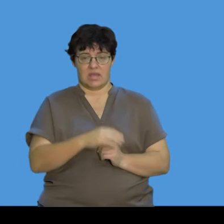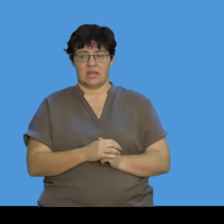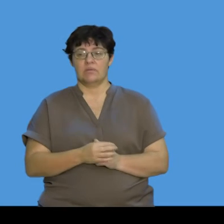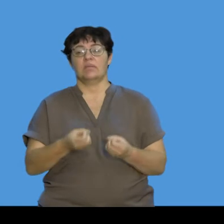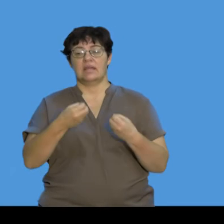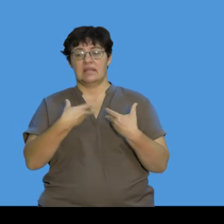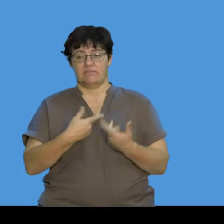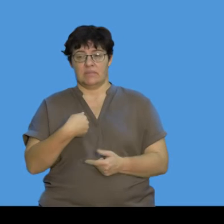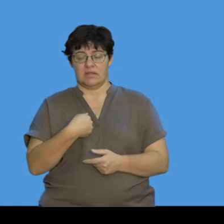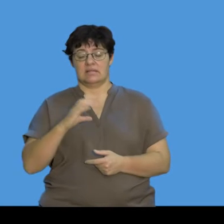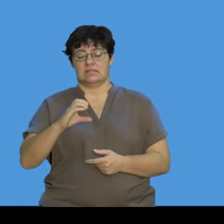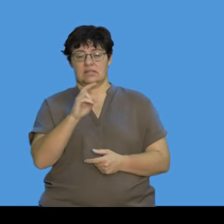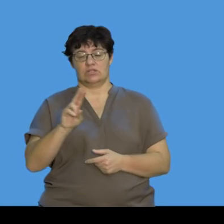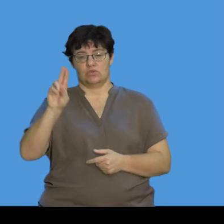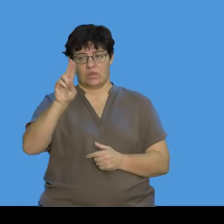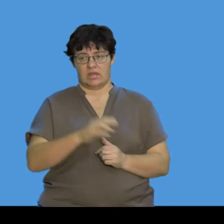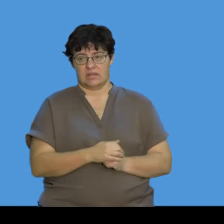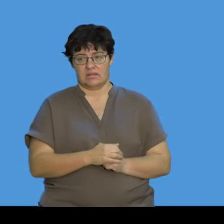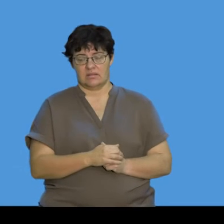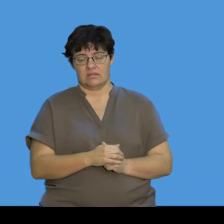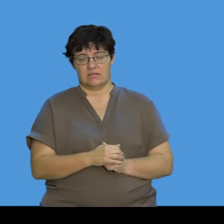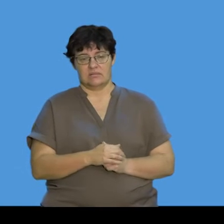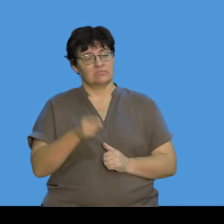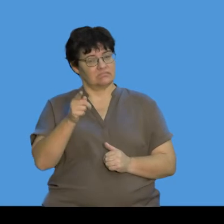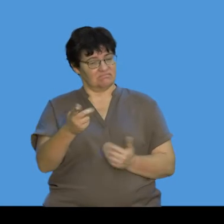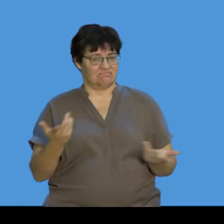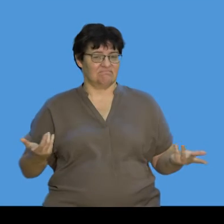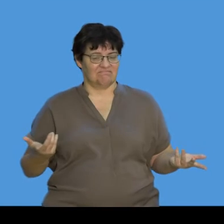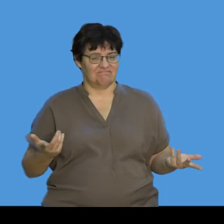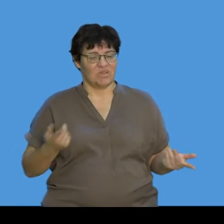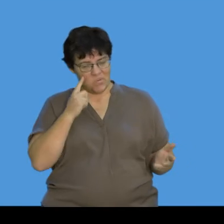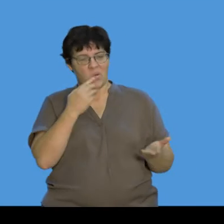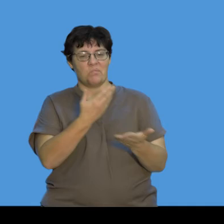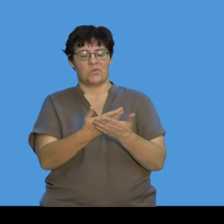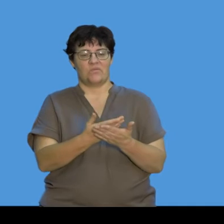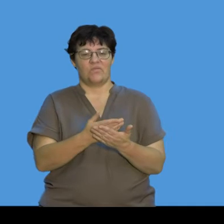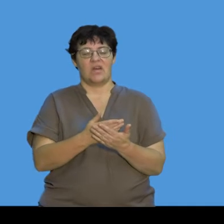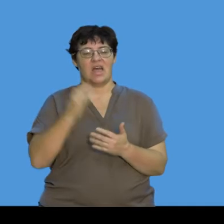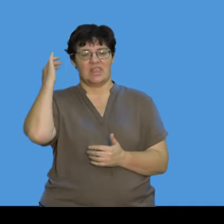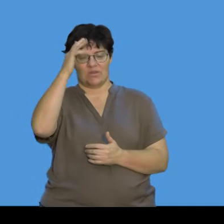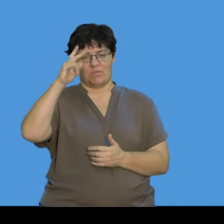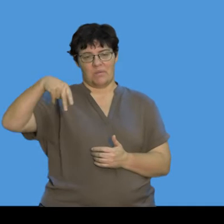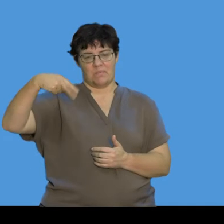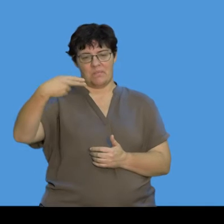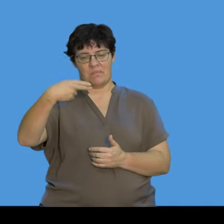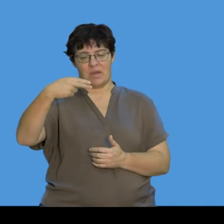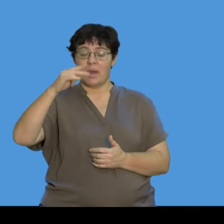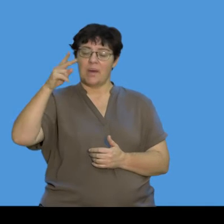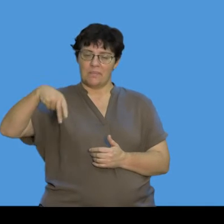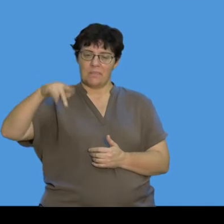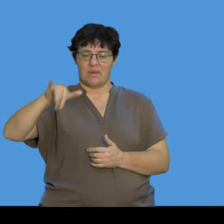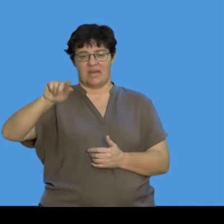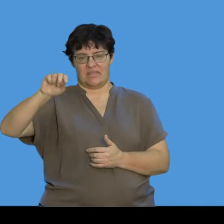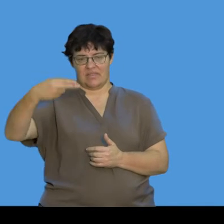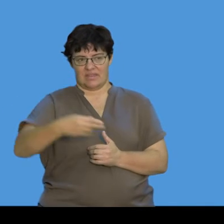A squared, which will then be equals to C squared. And that's how you then prove your theorem of